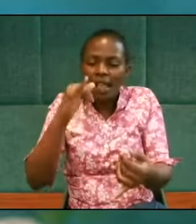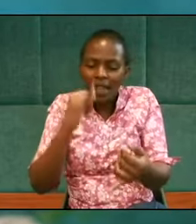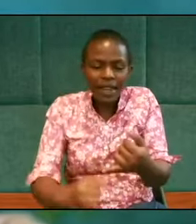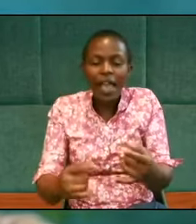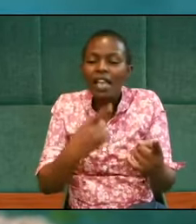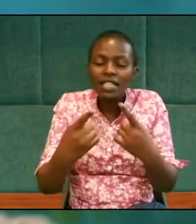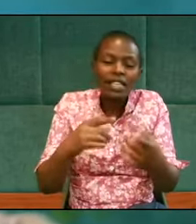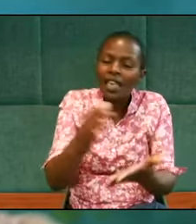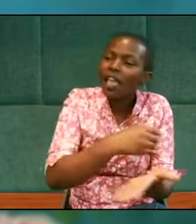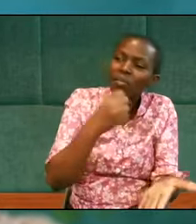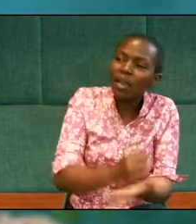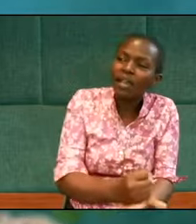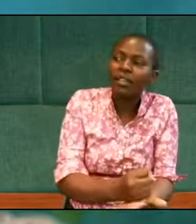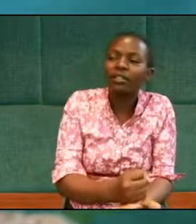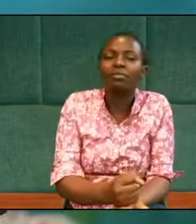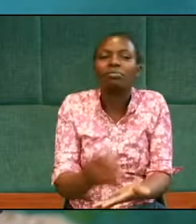a loud amen.